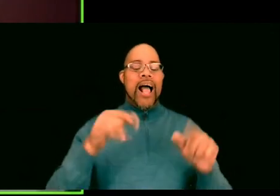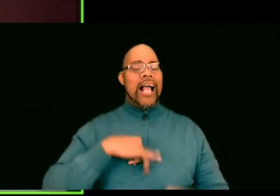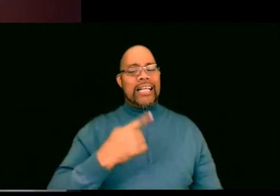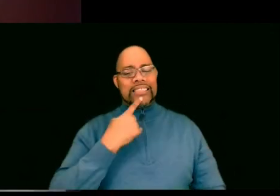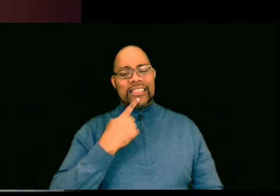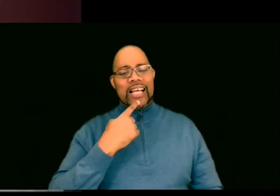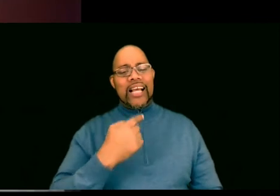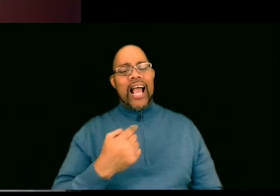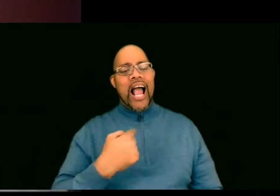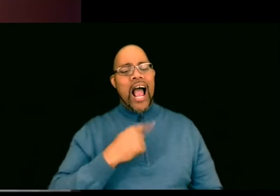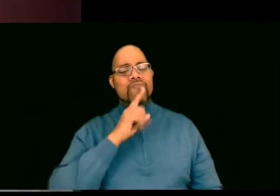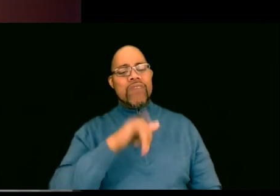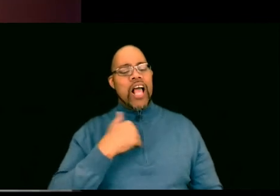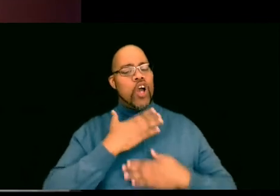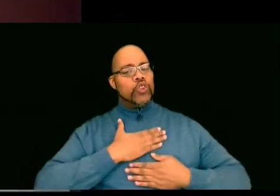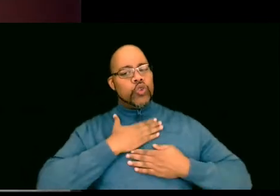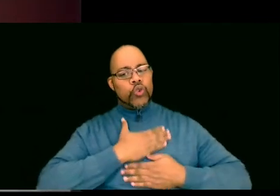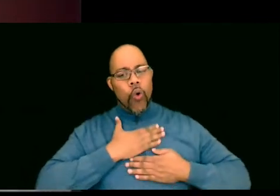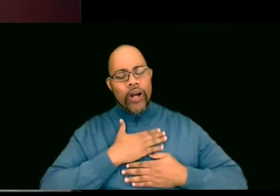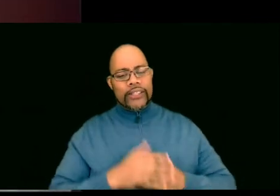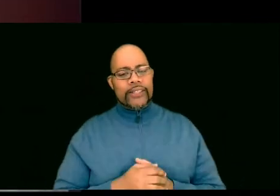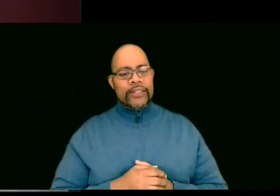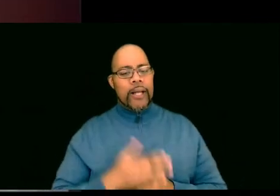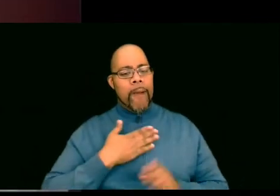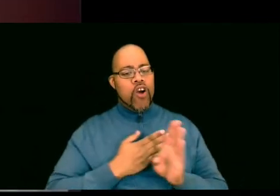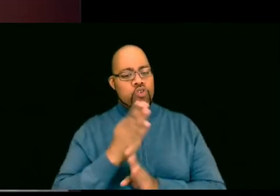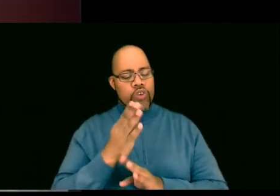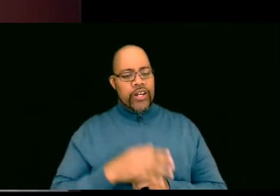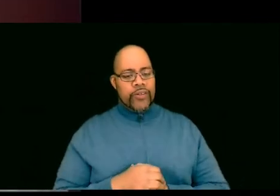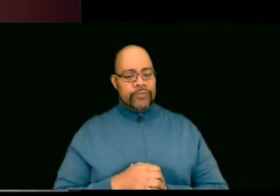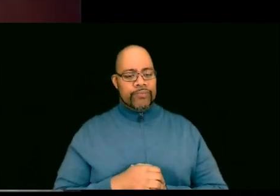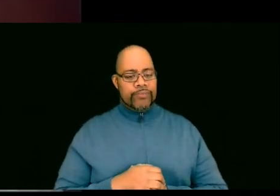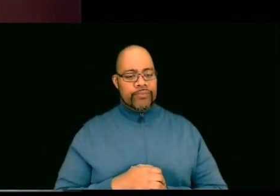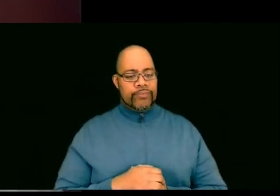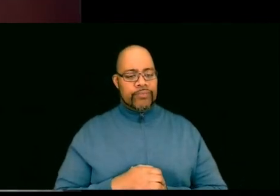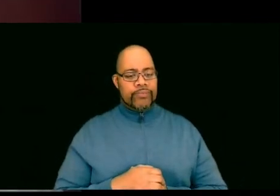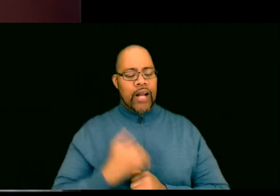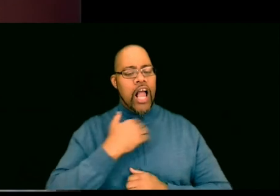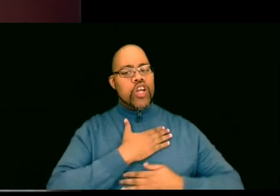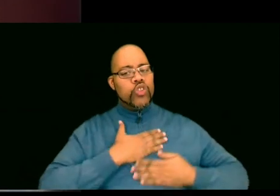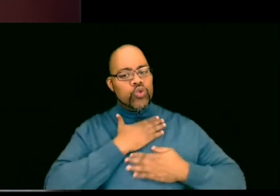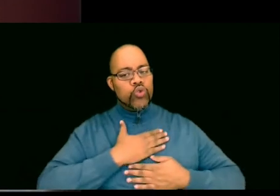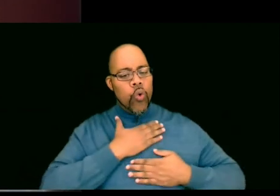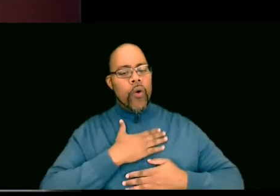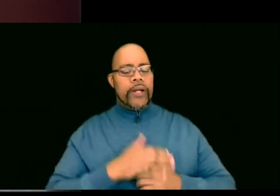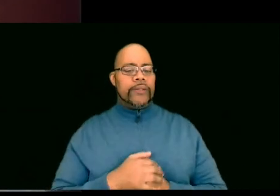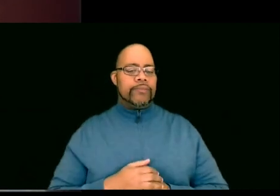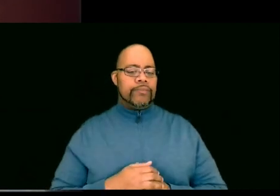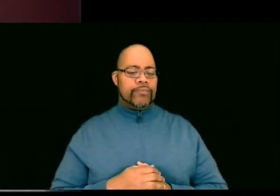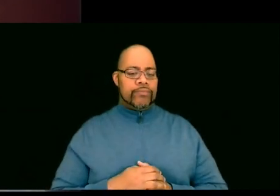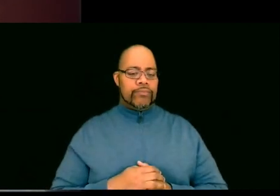But as I said, I really enjoyed my career. I